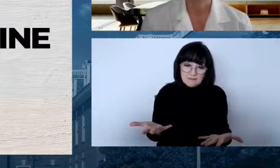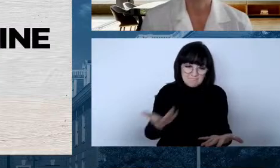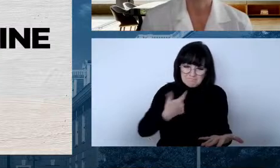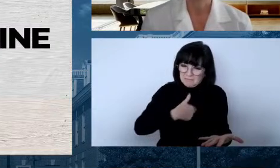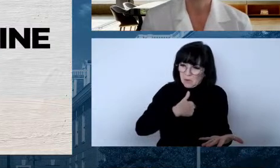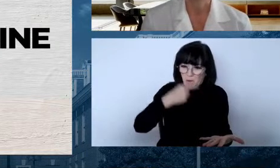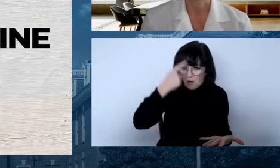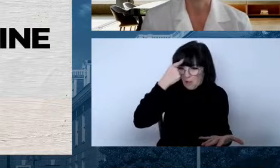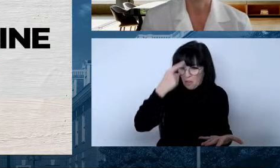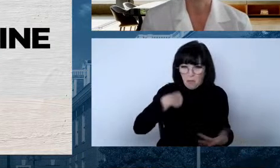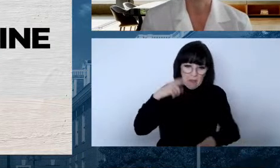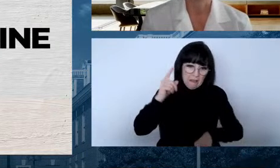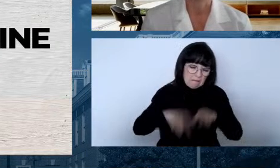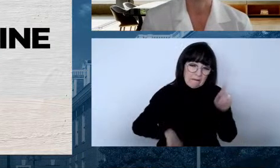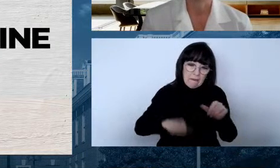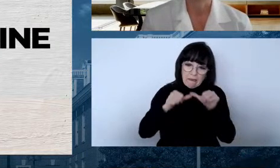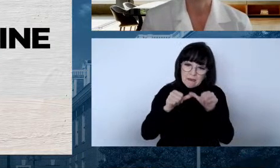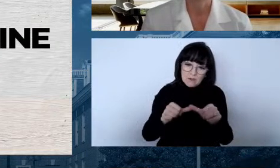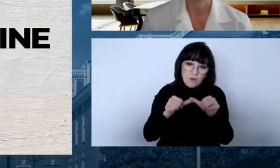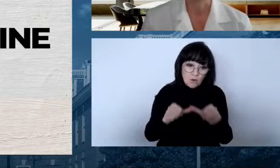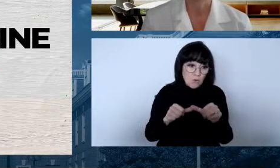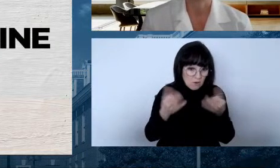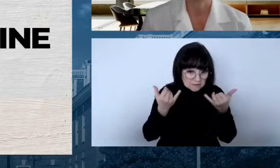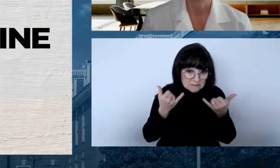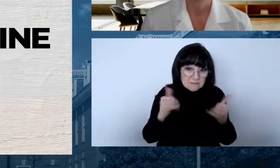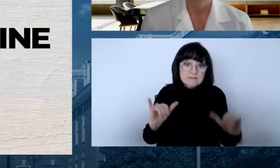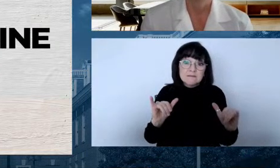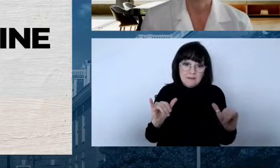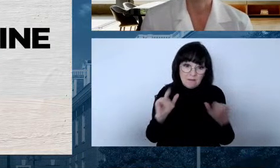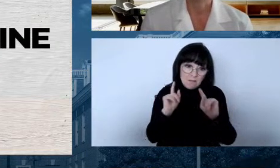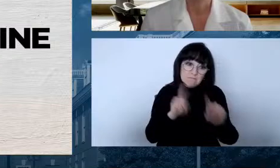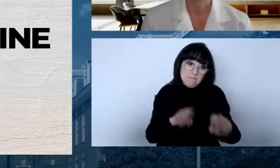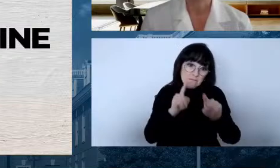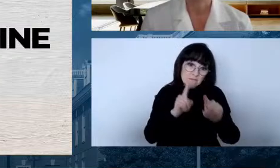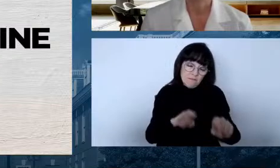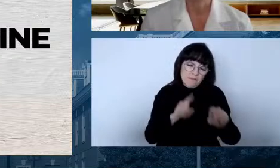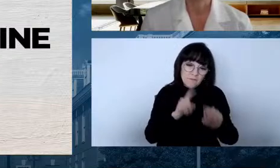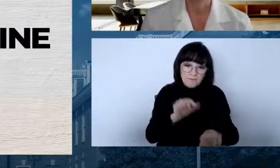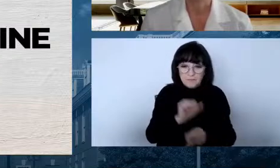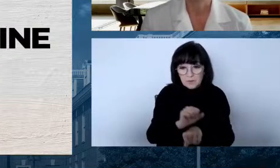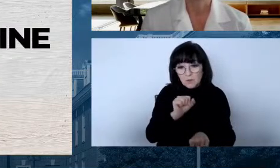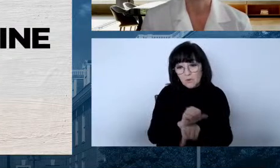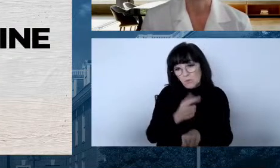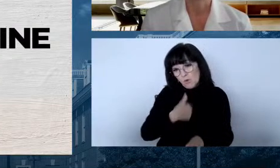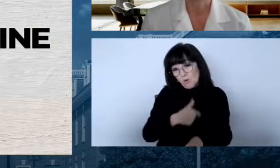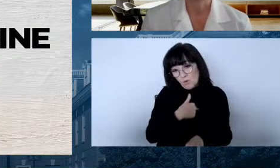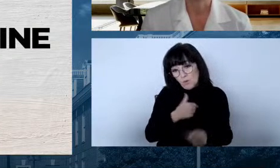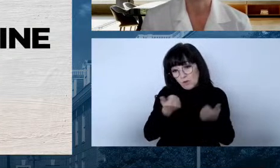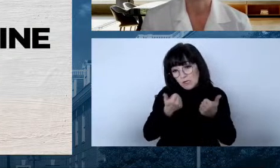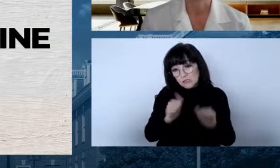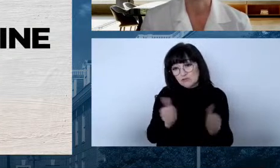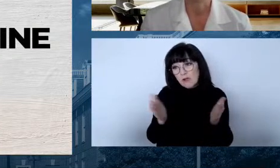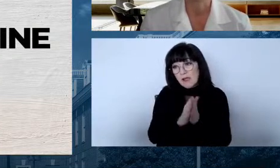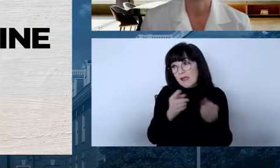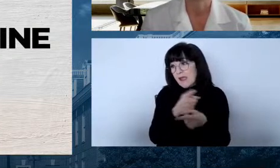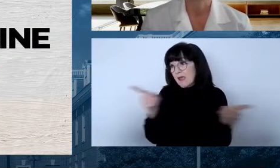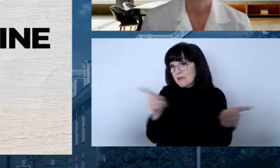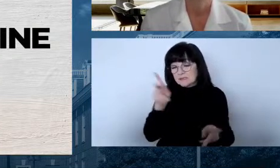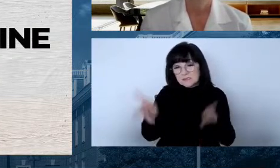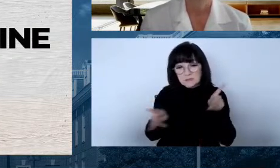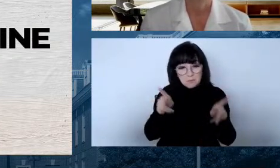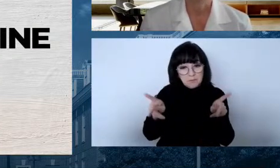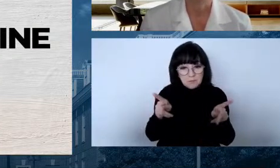and we're trying the best that we can. And we just ask that the community understand this. Just try to be